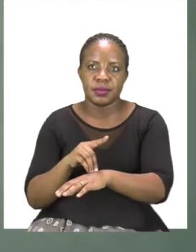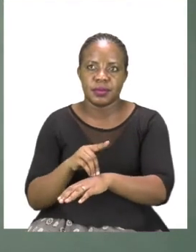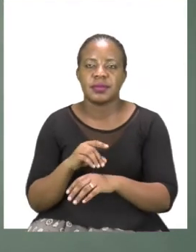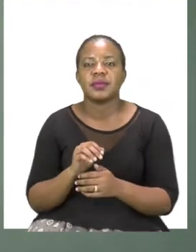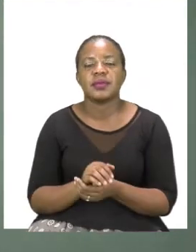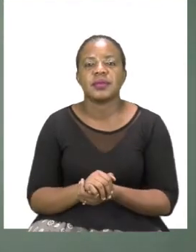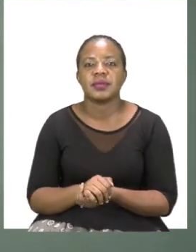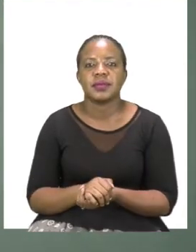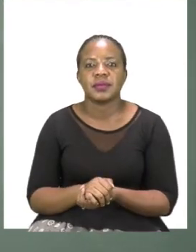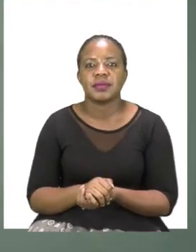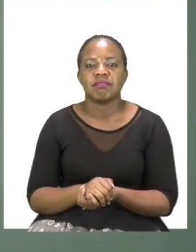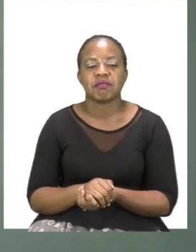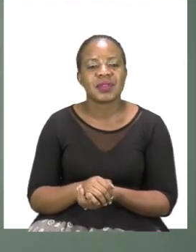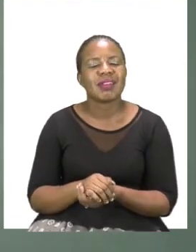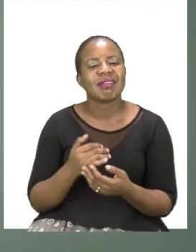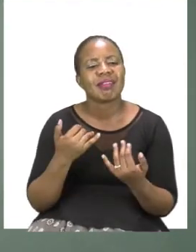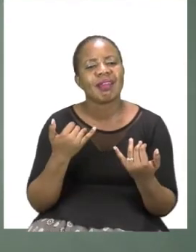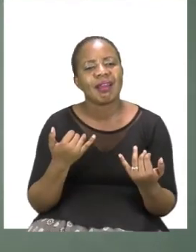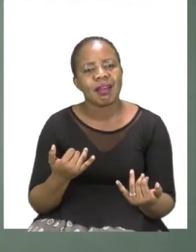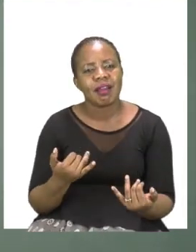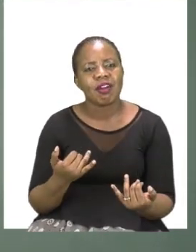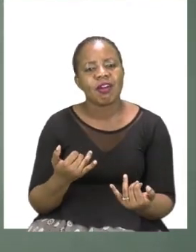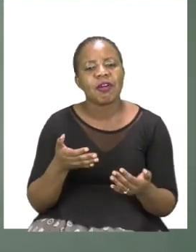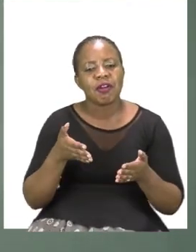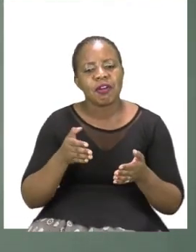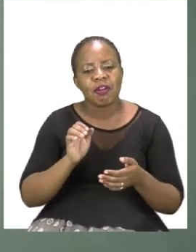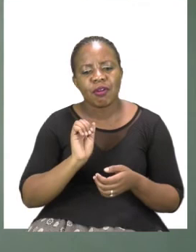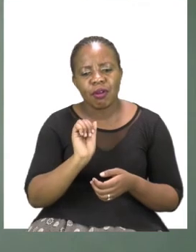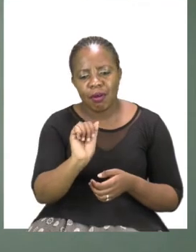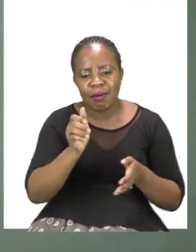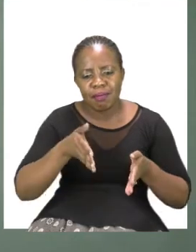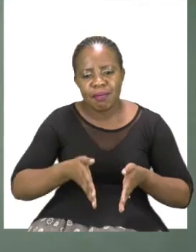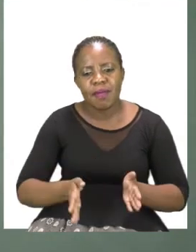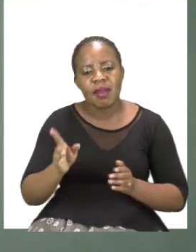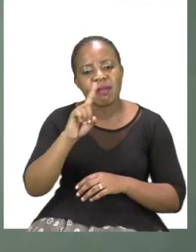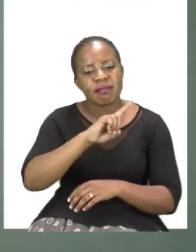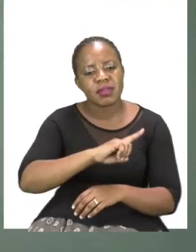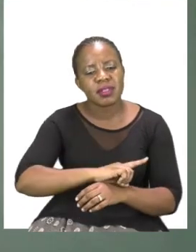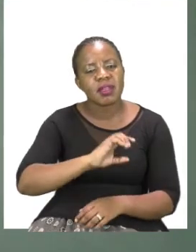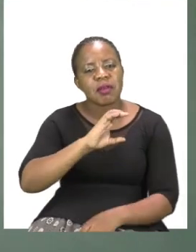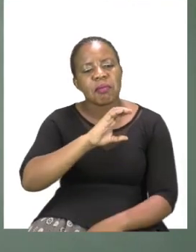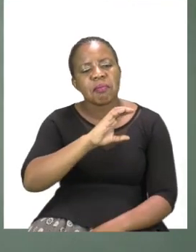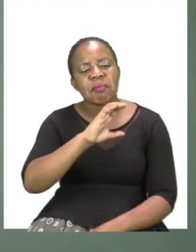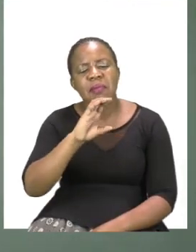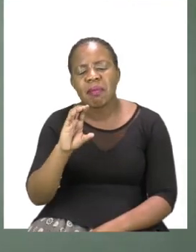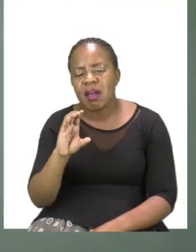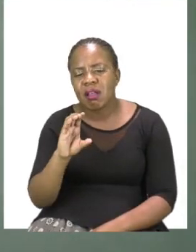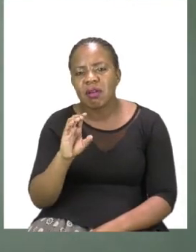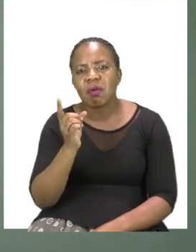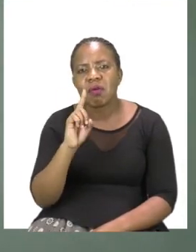December. So which month is your birthday? Teacher Mutsa's birthday month